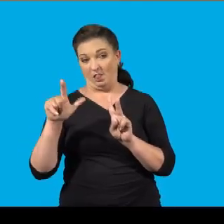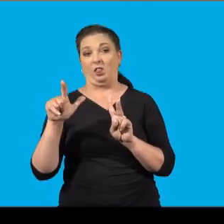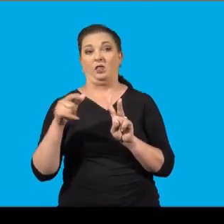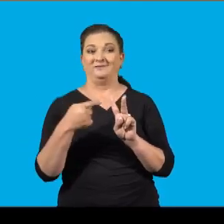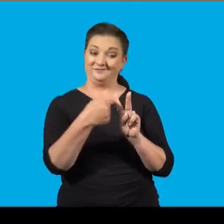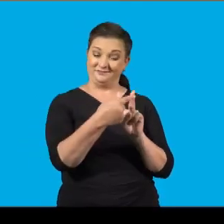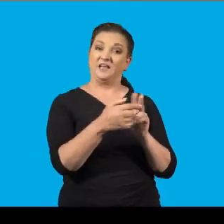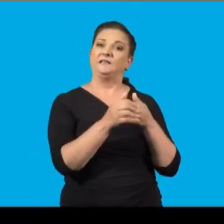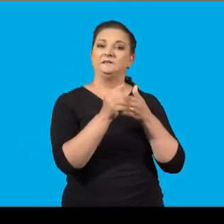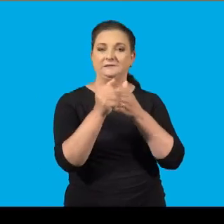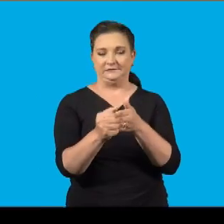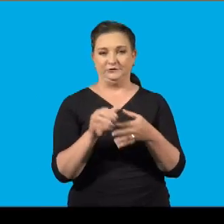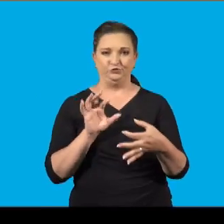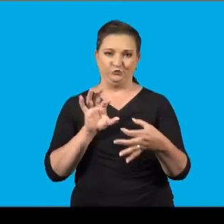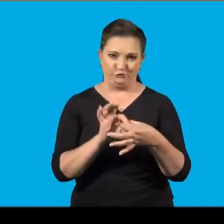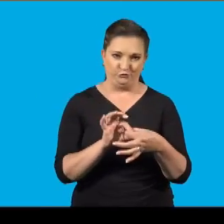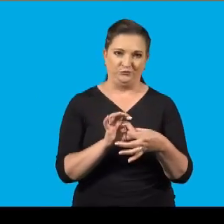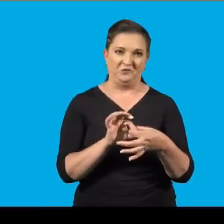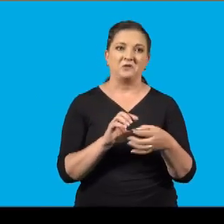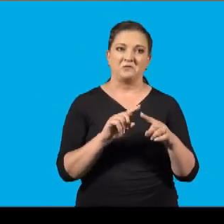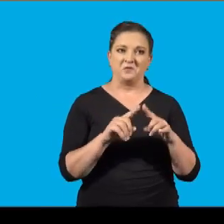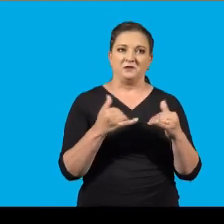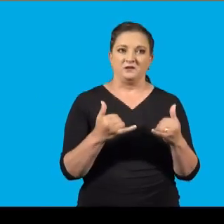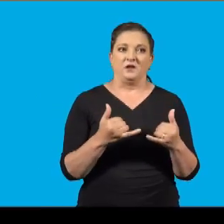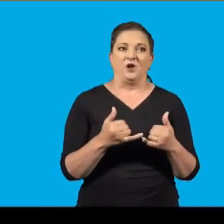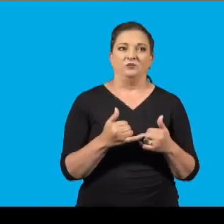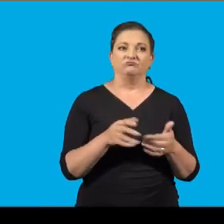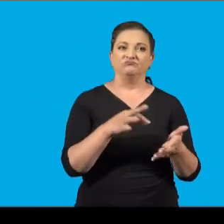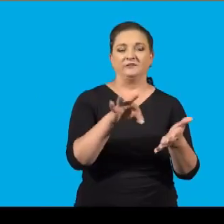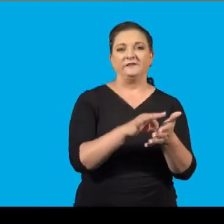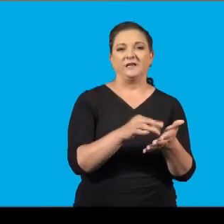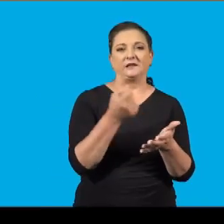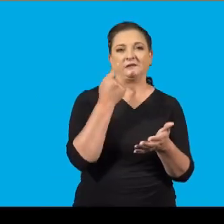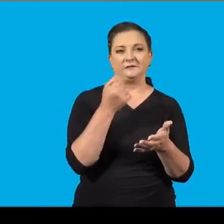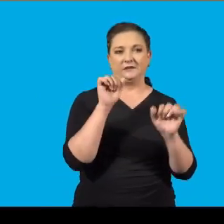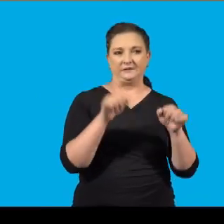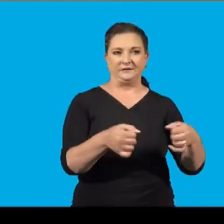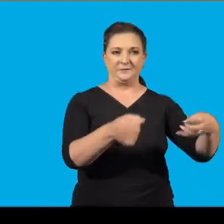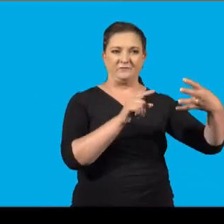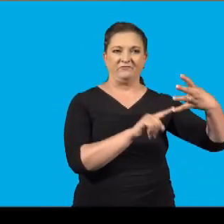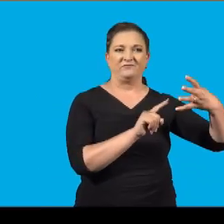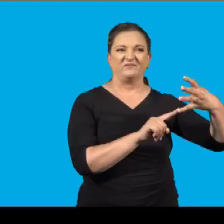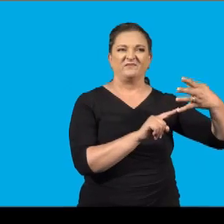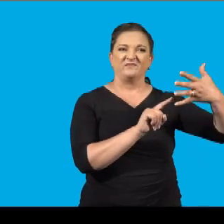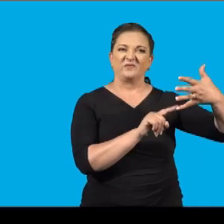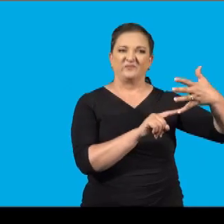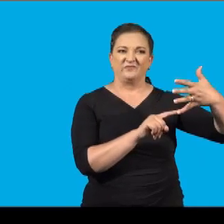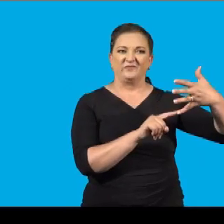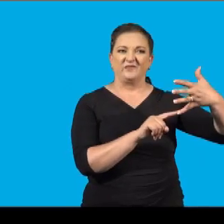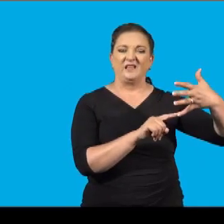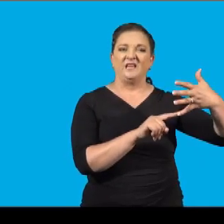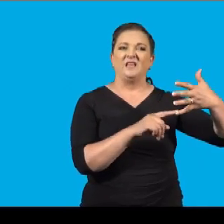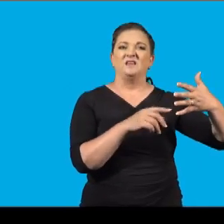political leadership and their commitment because they signed the Record of Understanding. Assassination of Chris Hani on the 10th of